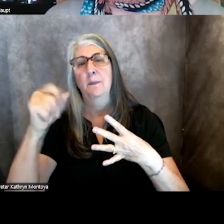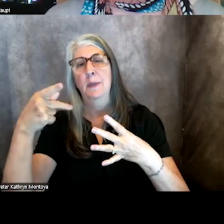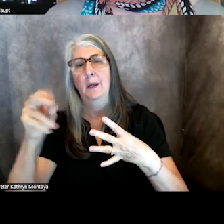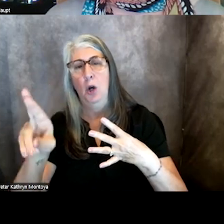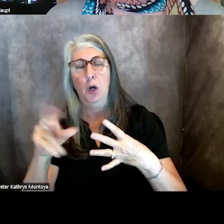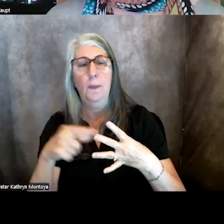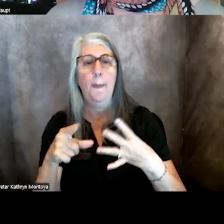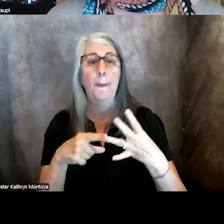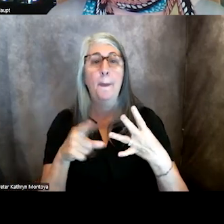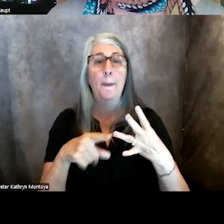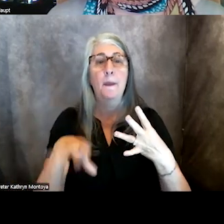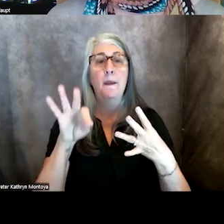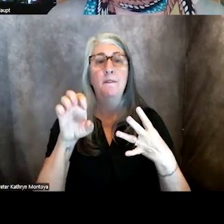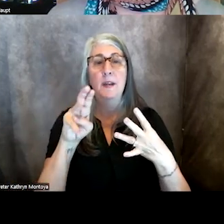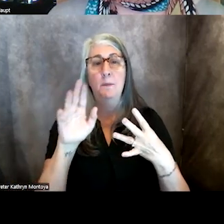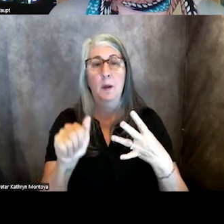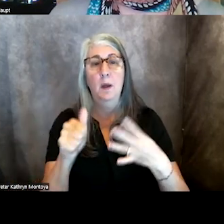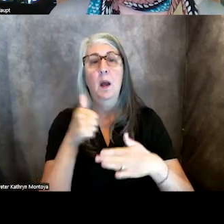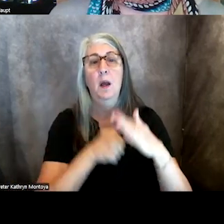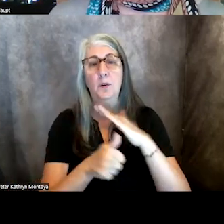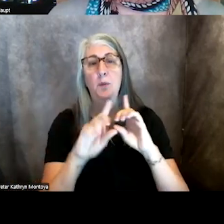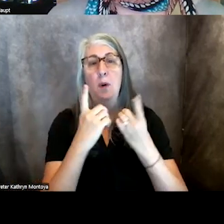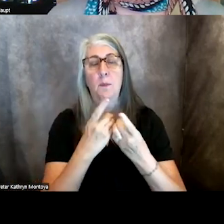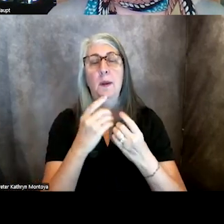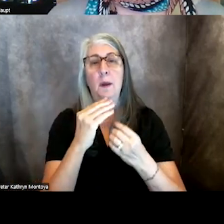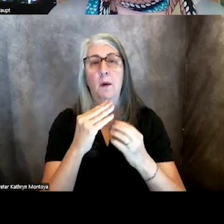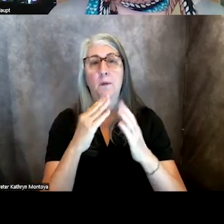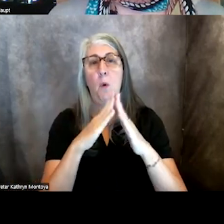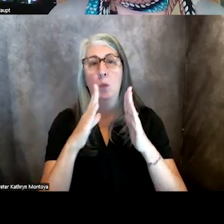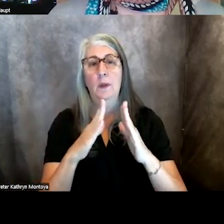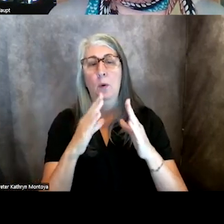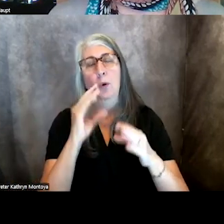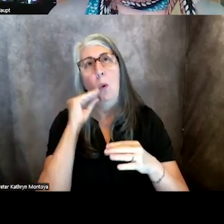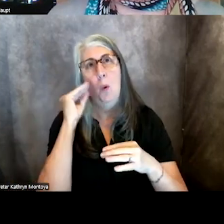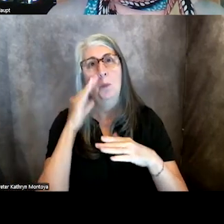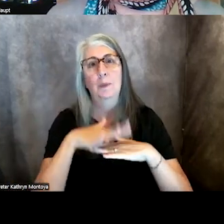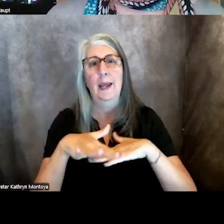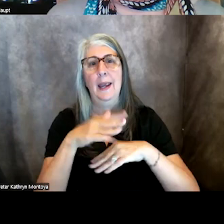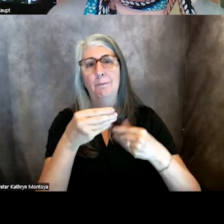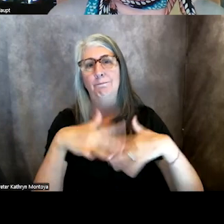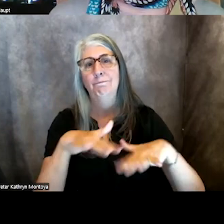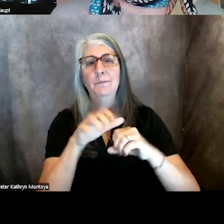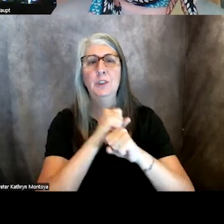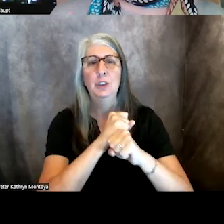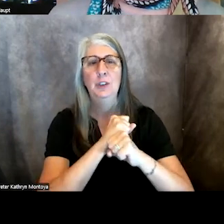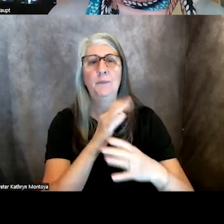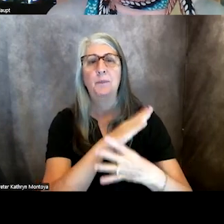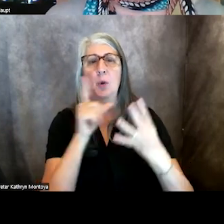the Department of Homeland Security, or the National Highway